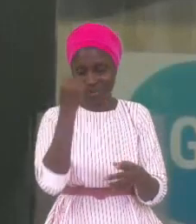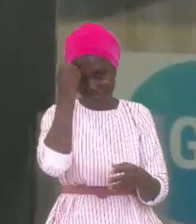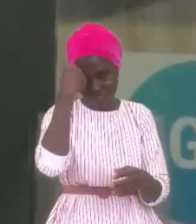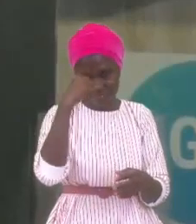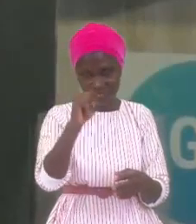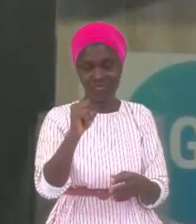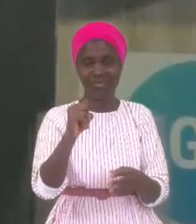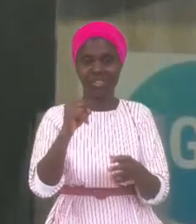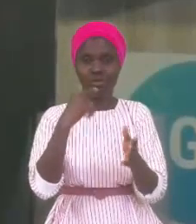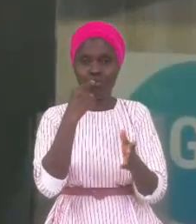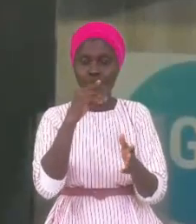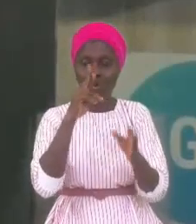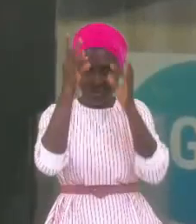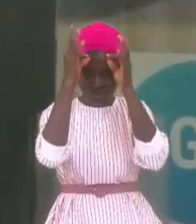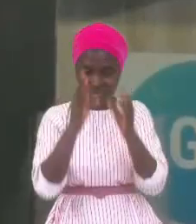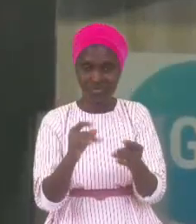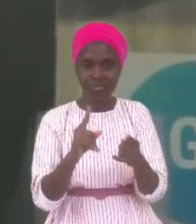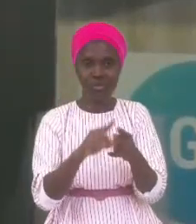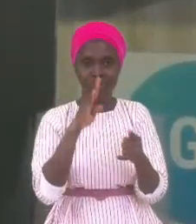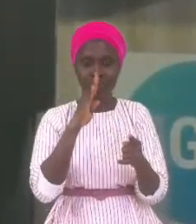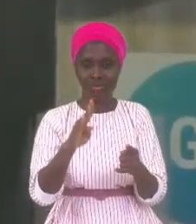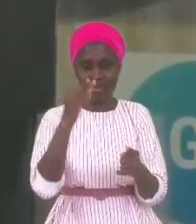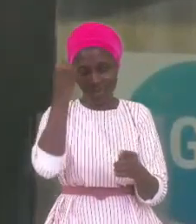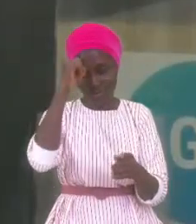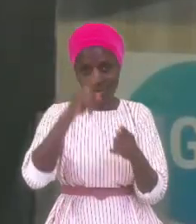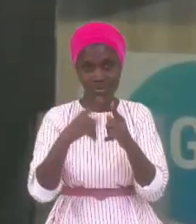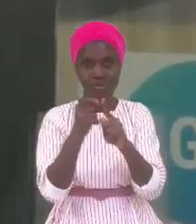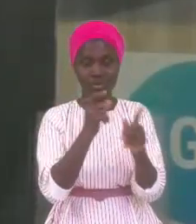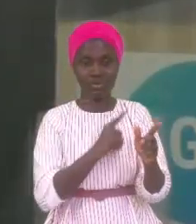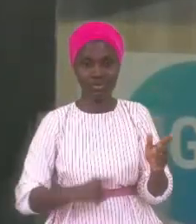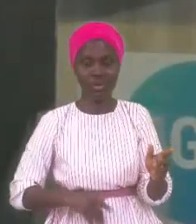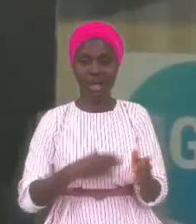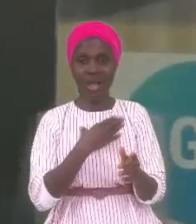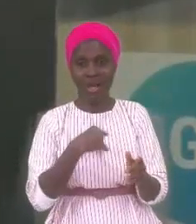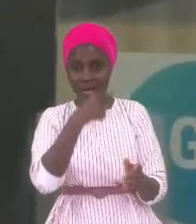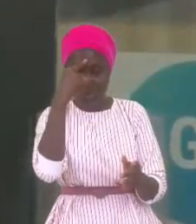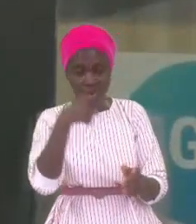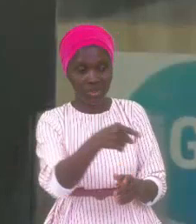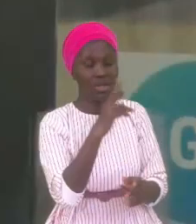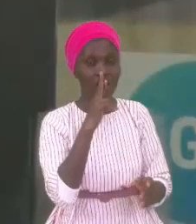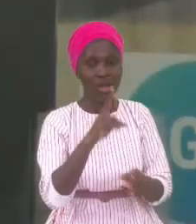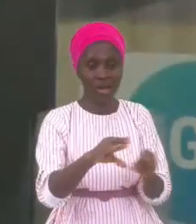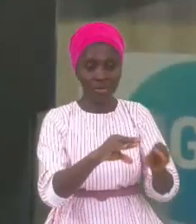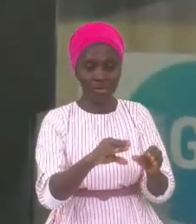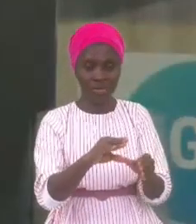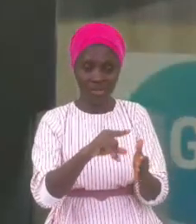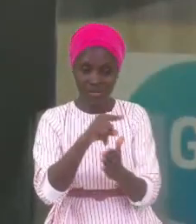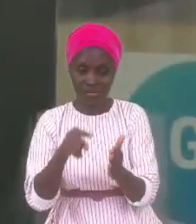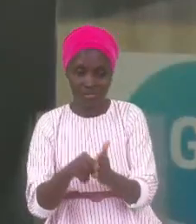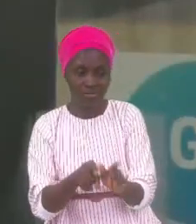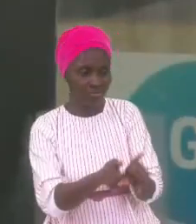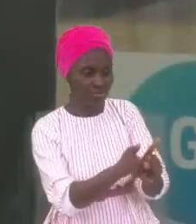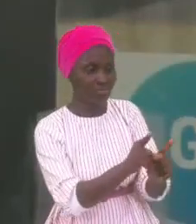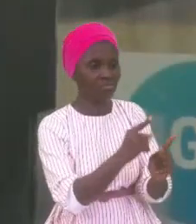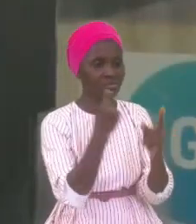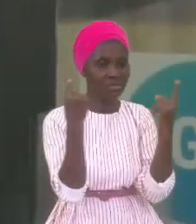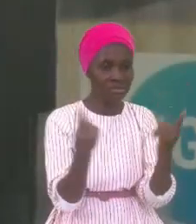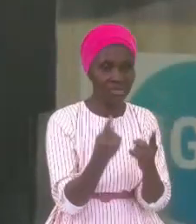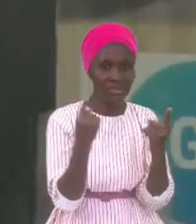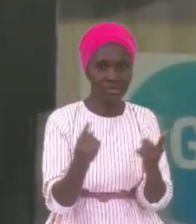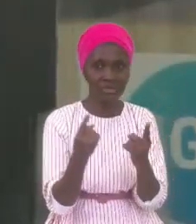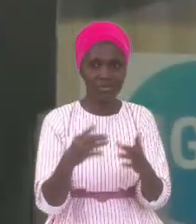deliberately disobedient to the word of the Lord. And because they're committing this particular sin, they don't want you to ever mention that